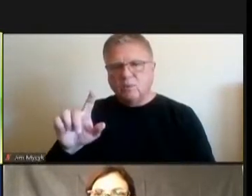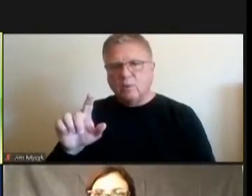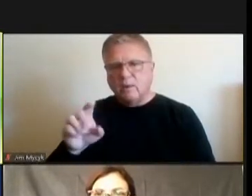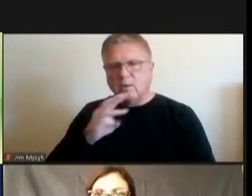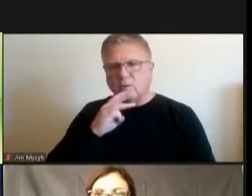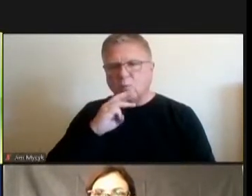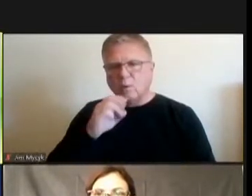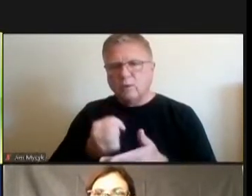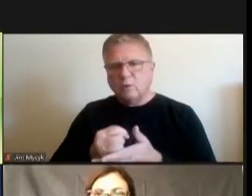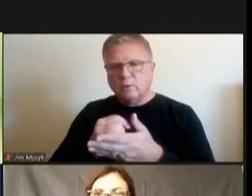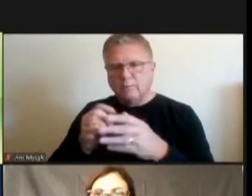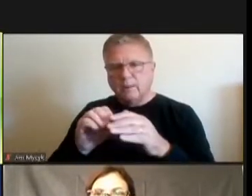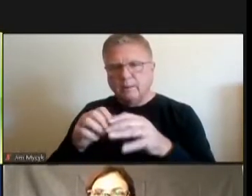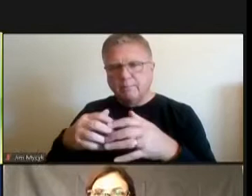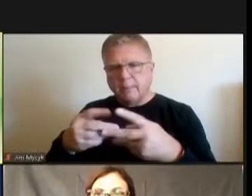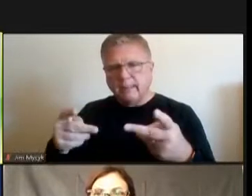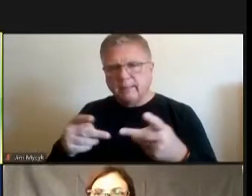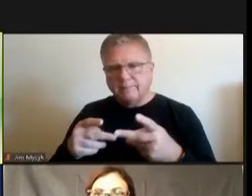plant.